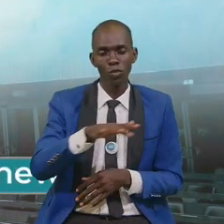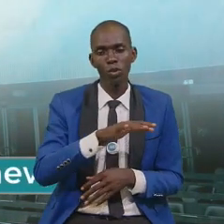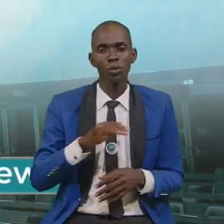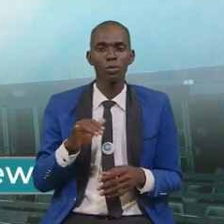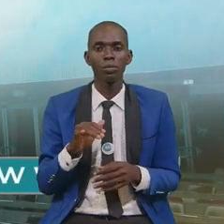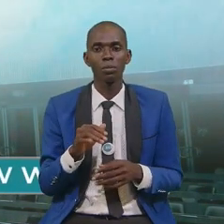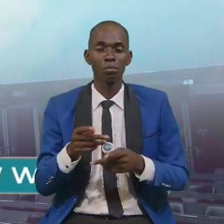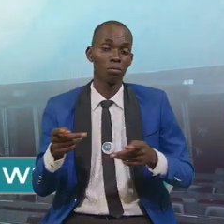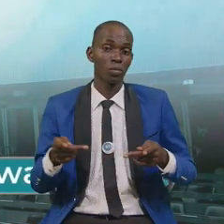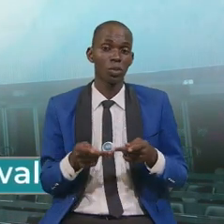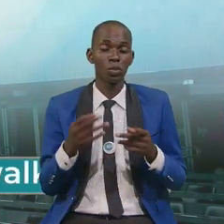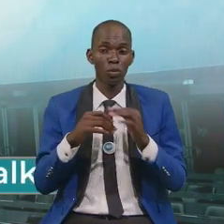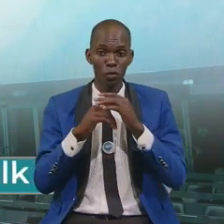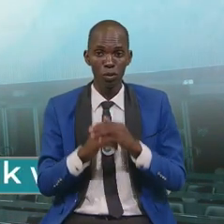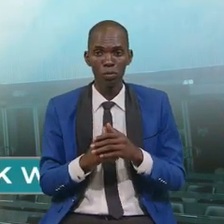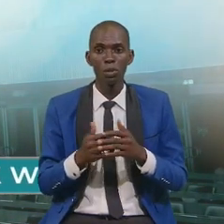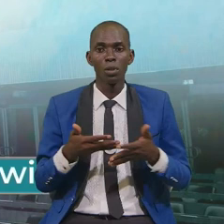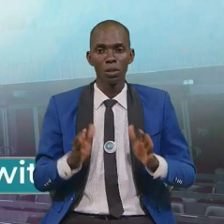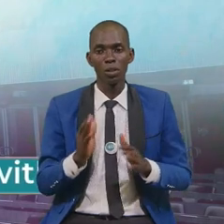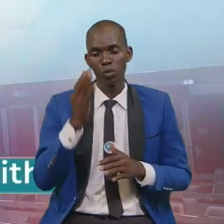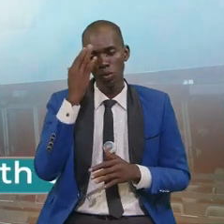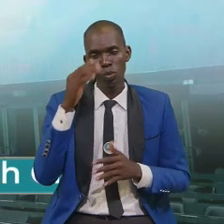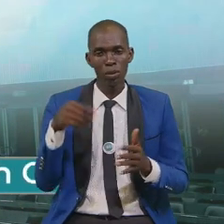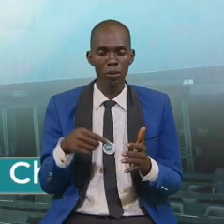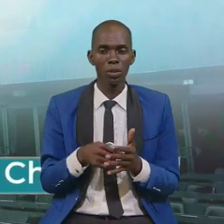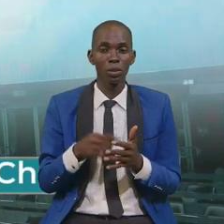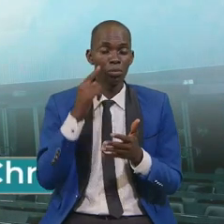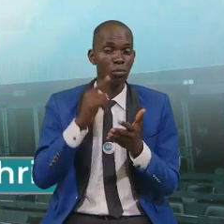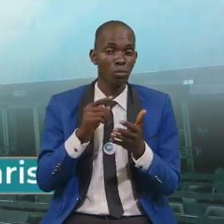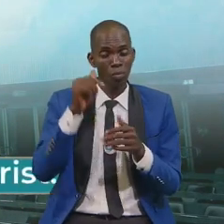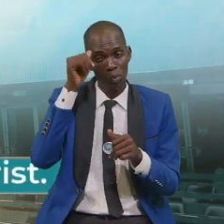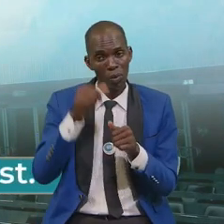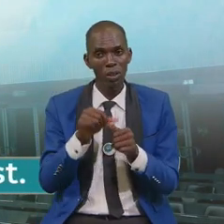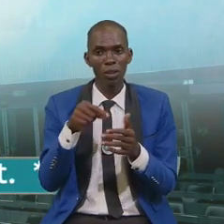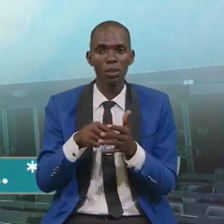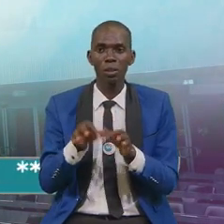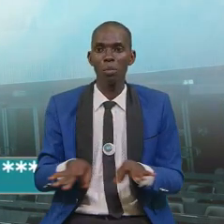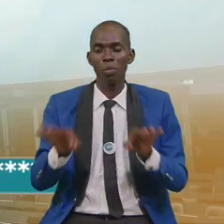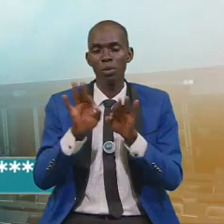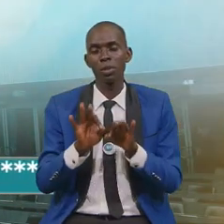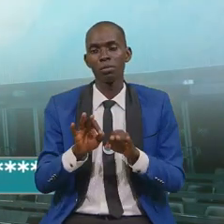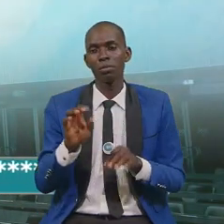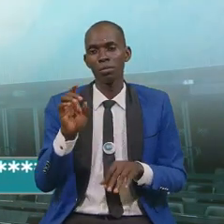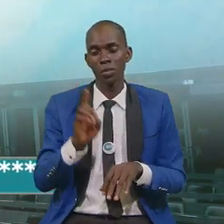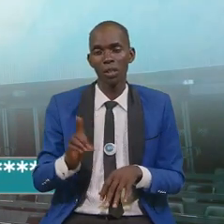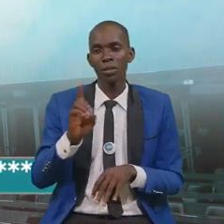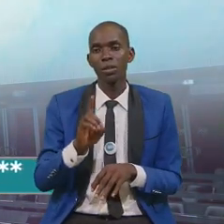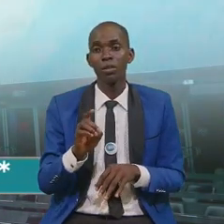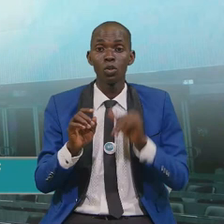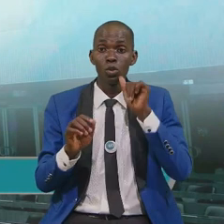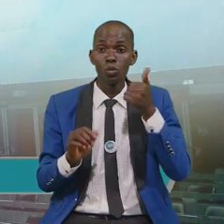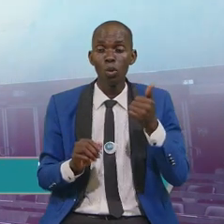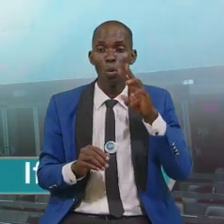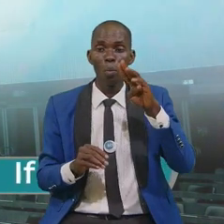let's note these important dates. Tomorrow, by 3 o'clock, we'll be coming